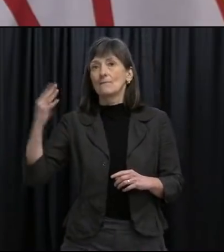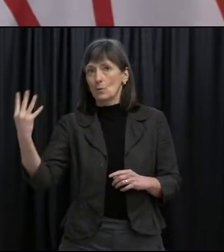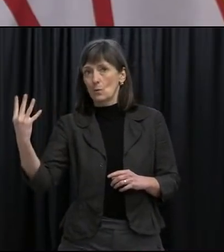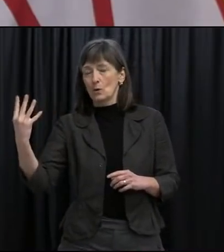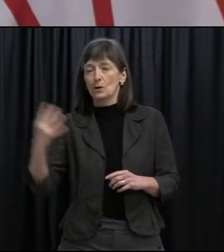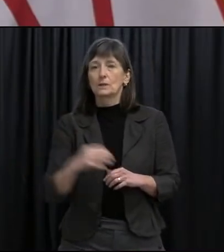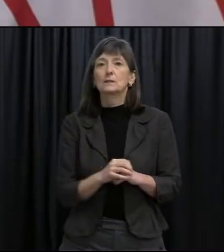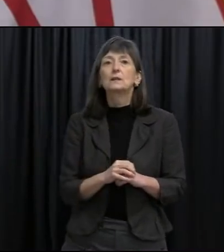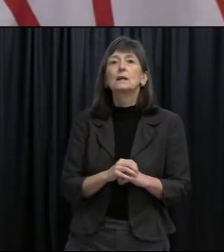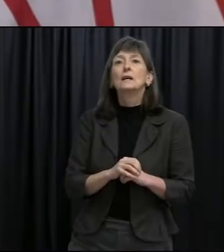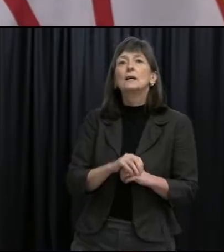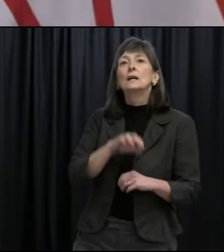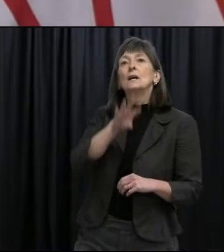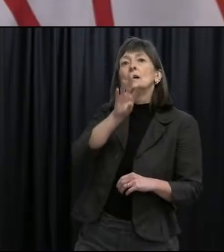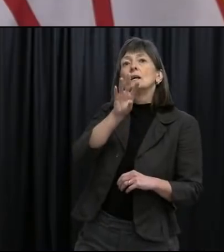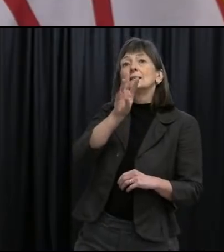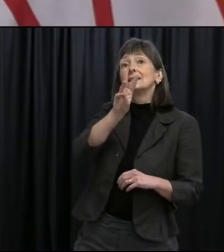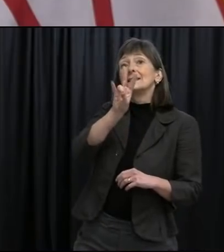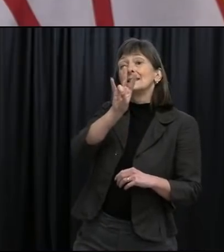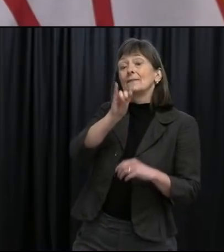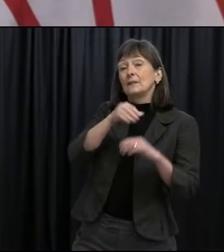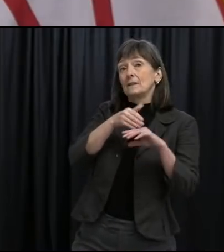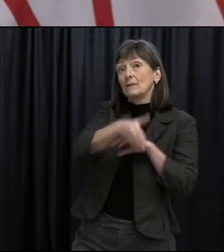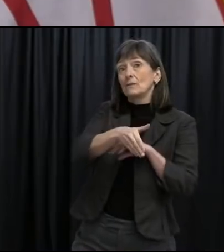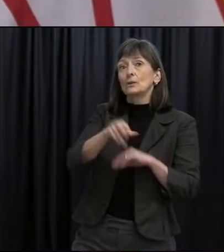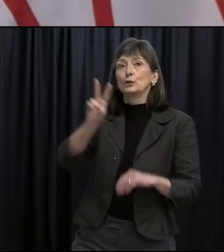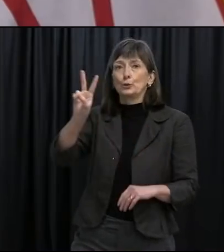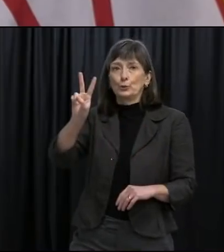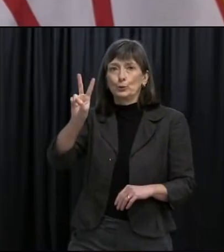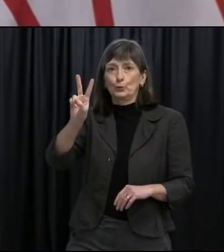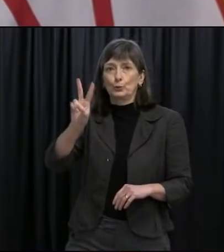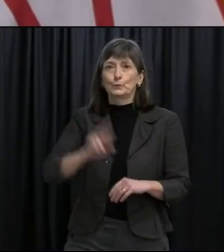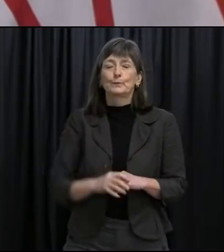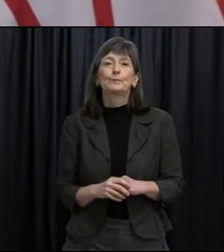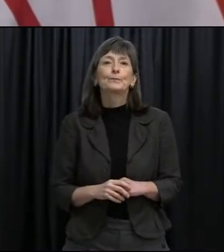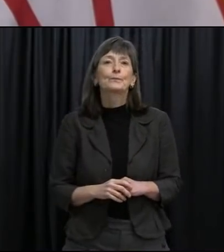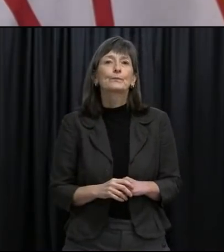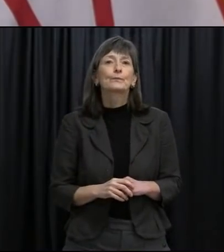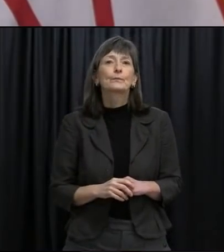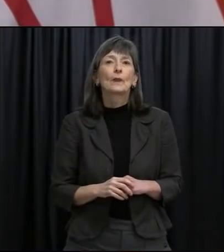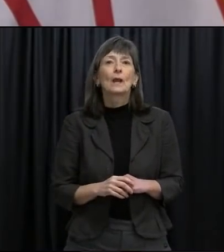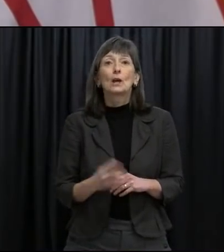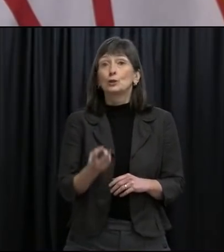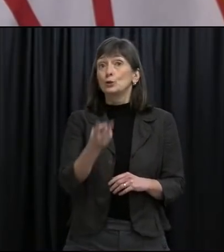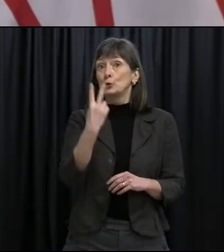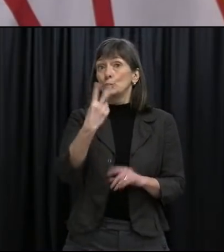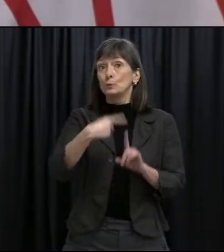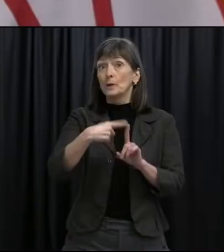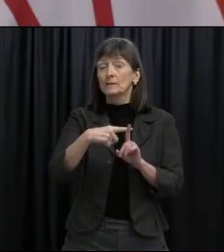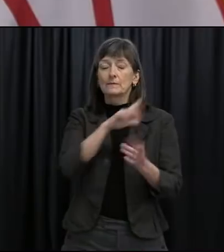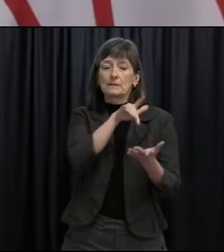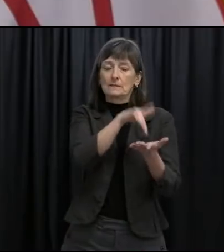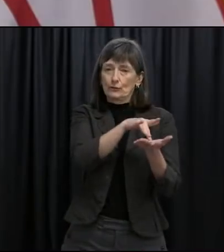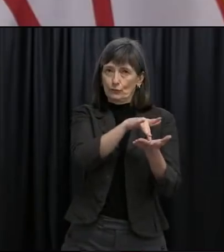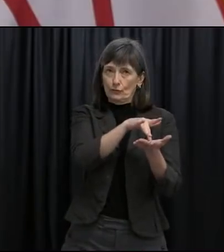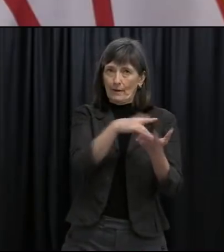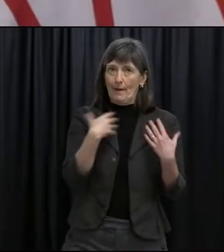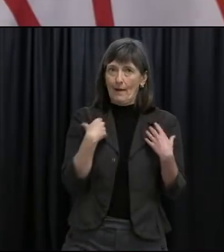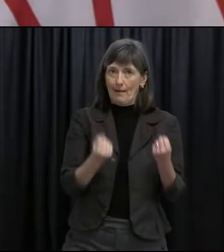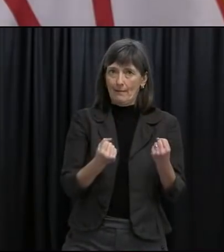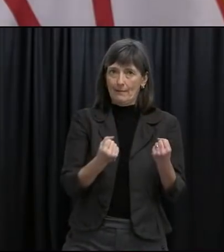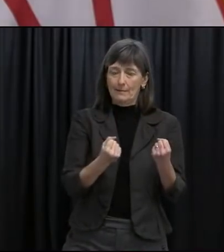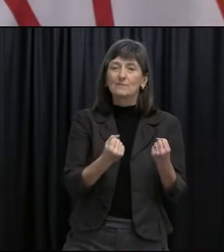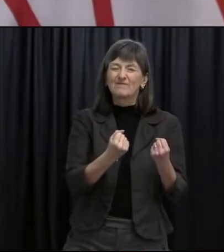69, and 2 are over 70. 2 of the cases are in Central Health, and both are